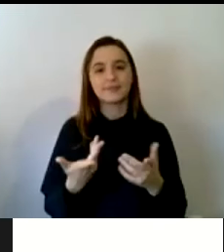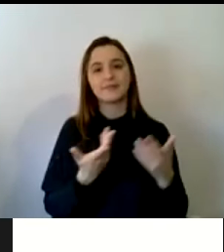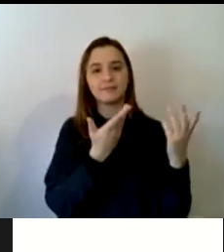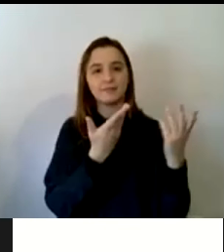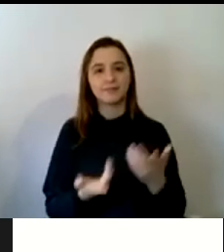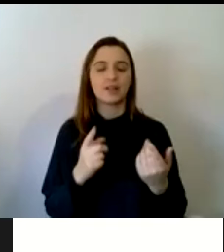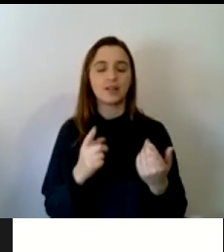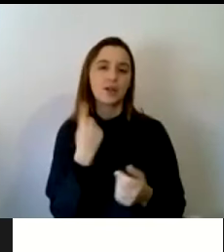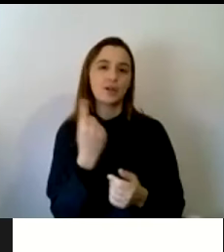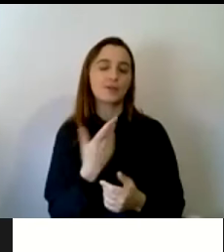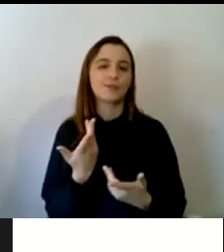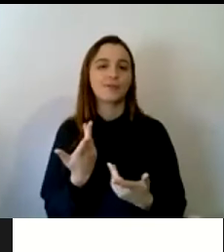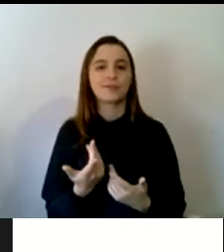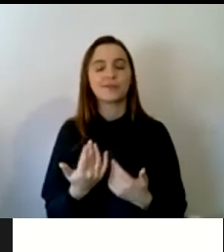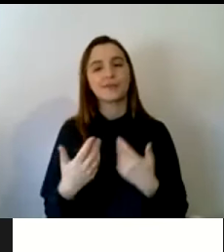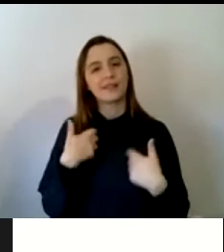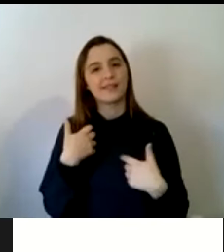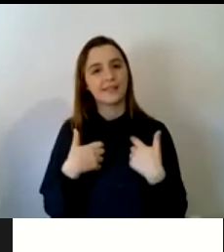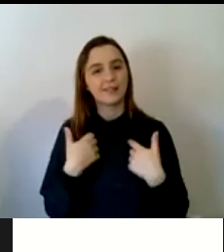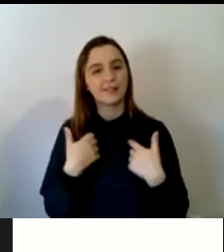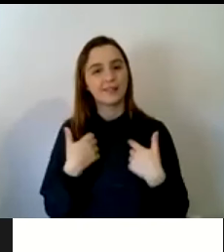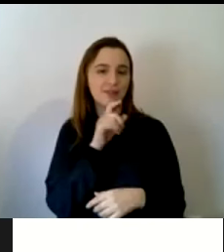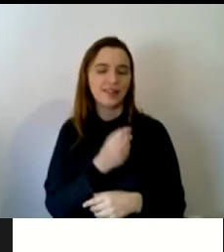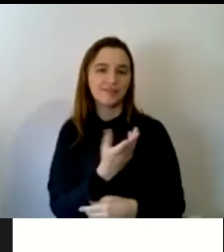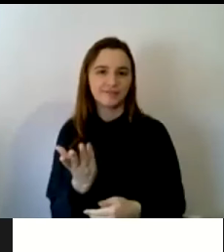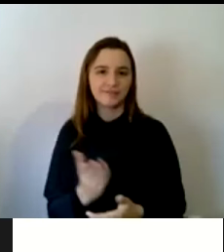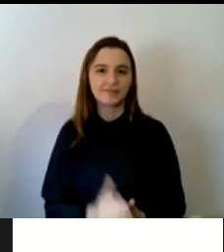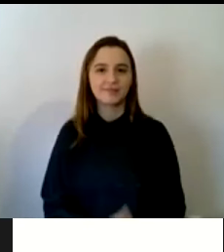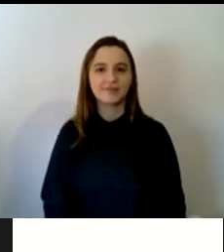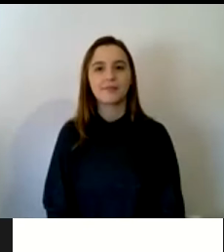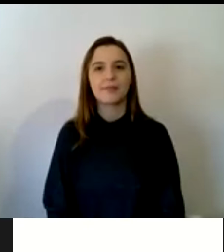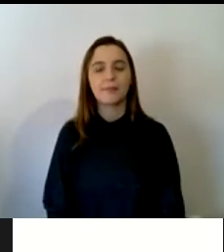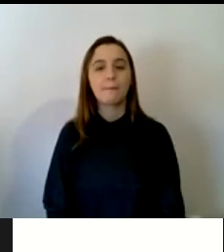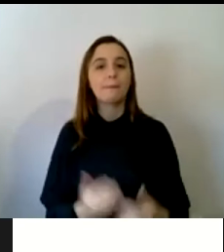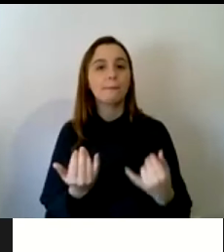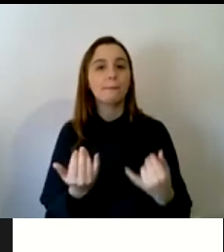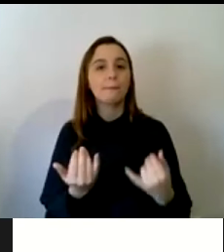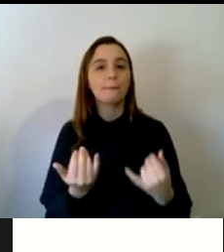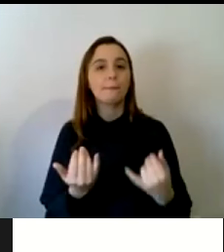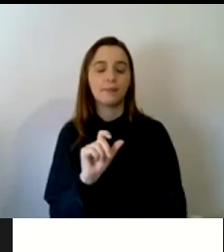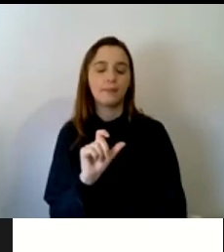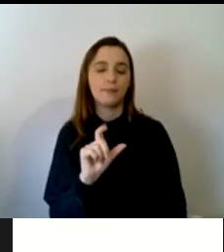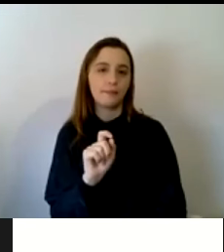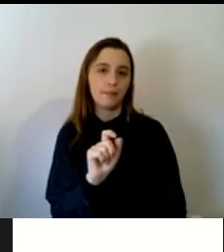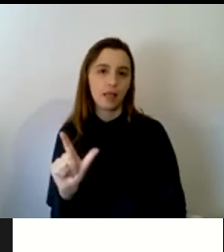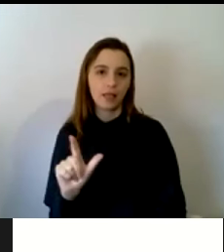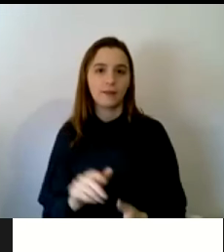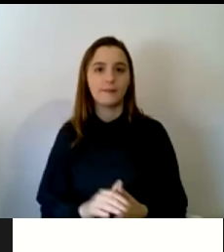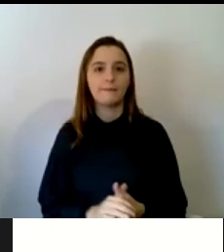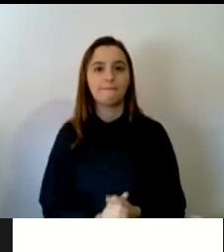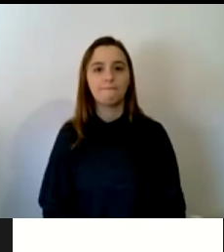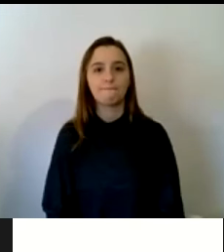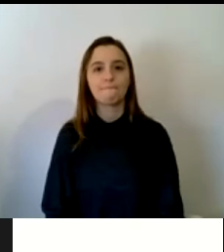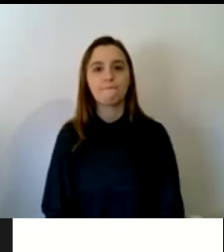these possibilities. So now I will hand the floor over to Isabel, and the floor is yours. Yes, thank